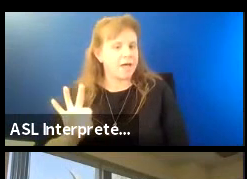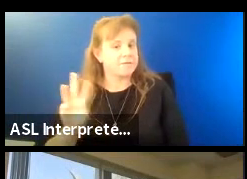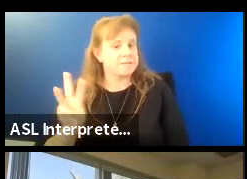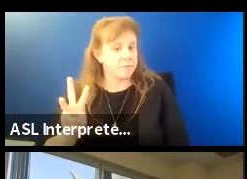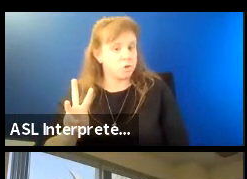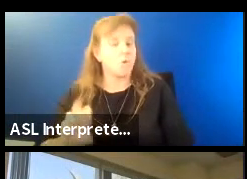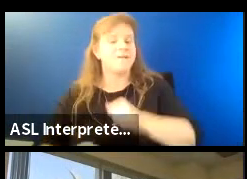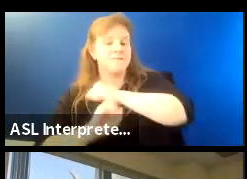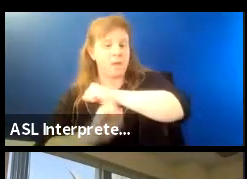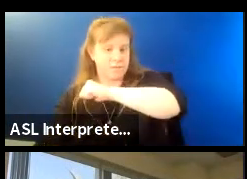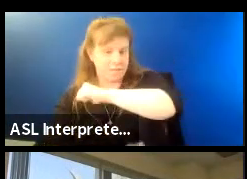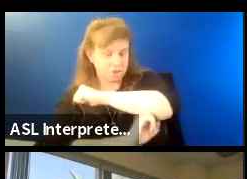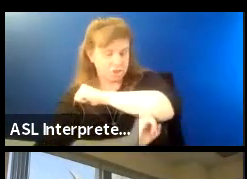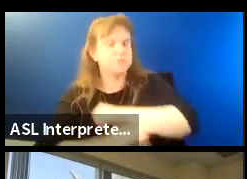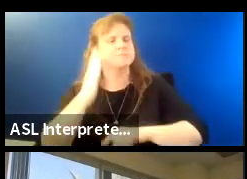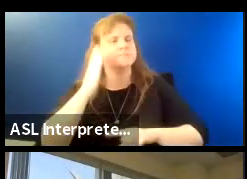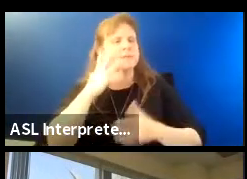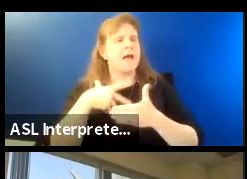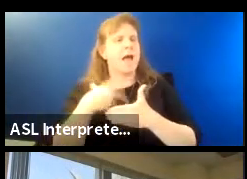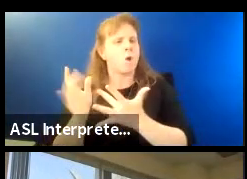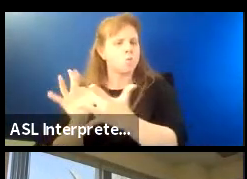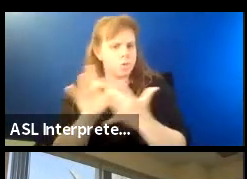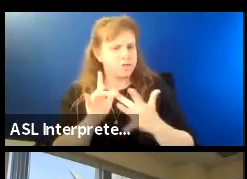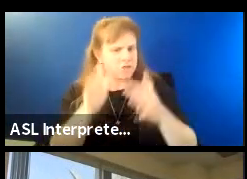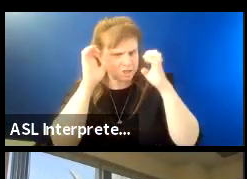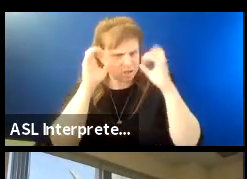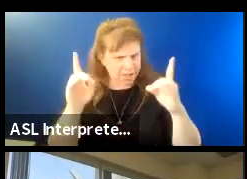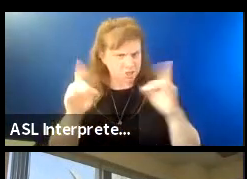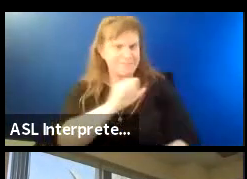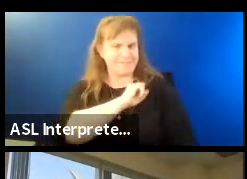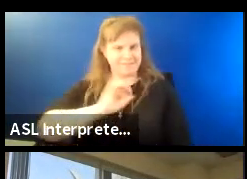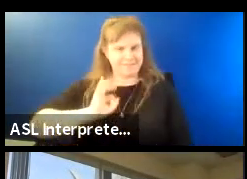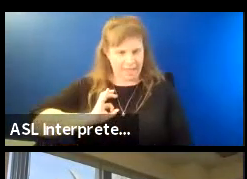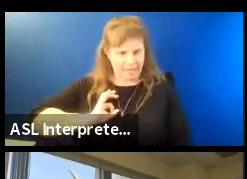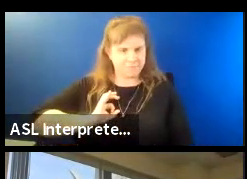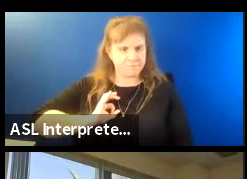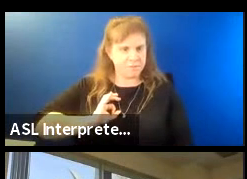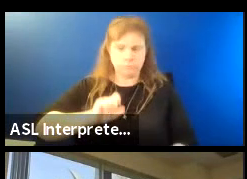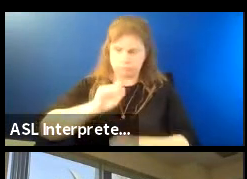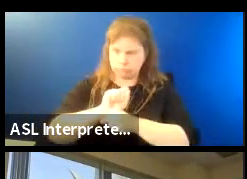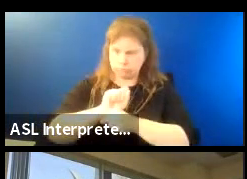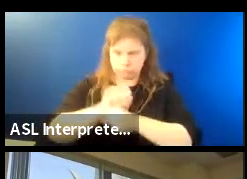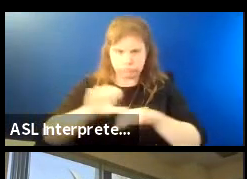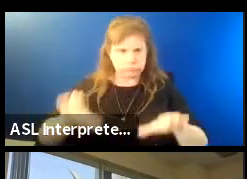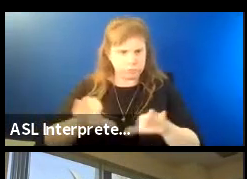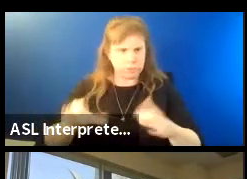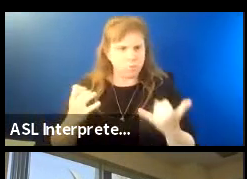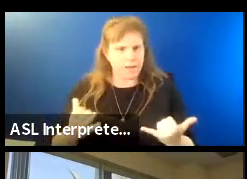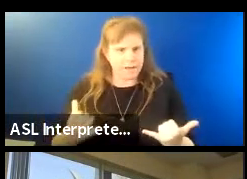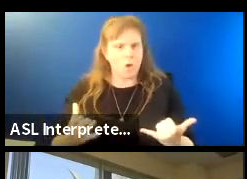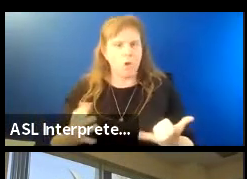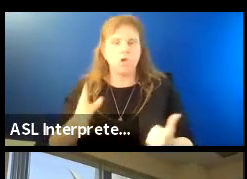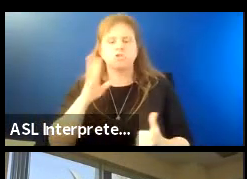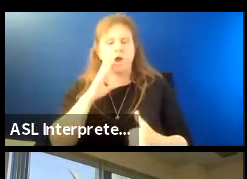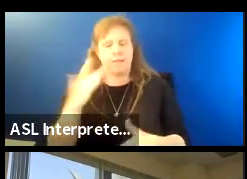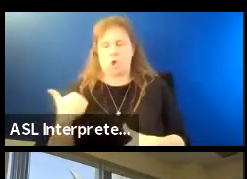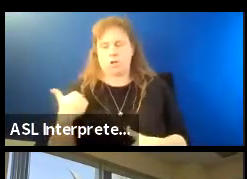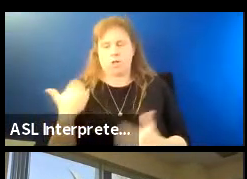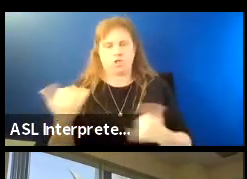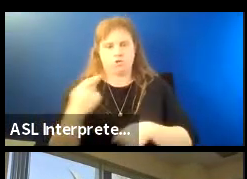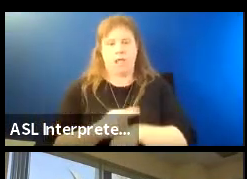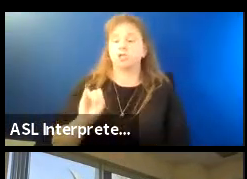You know, our outreach and education staff on the ground, we were just telling me earlier today that the